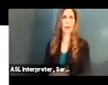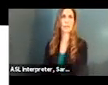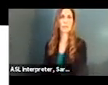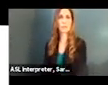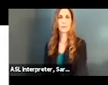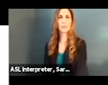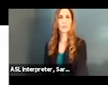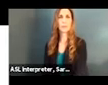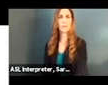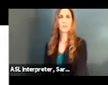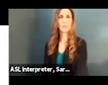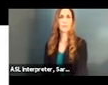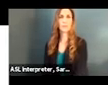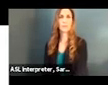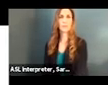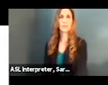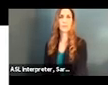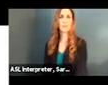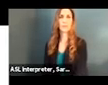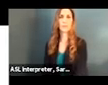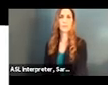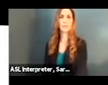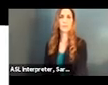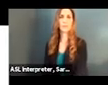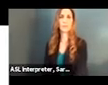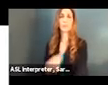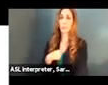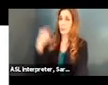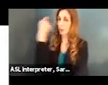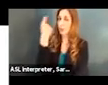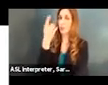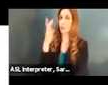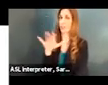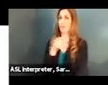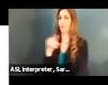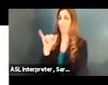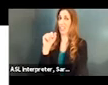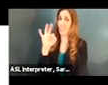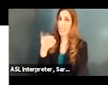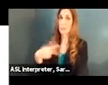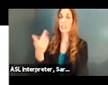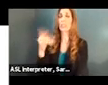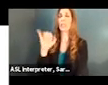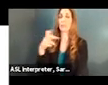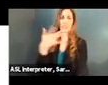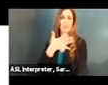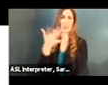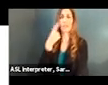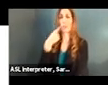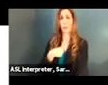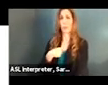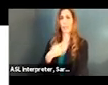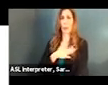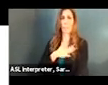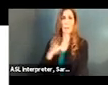So when we're considering AT on the IEP and IFSP, this is something that like really through my years as an